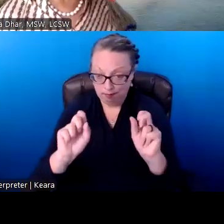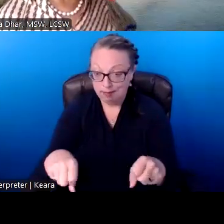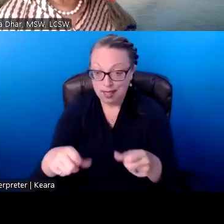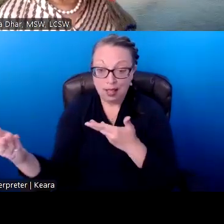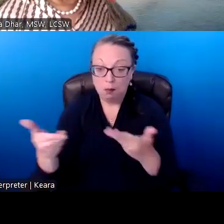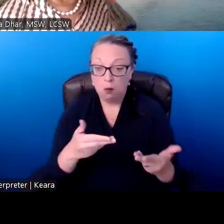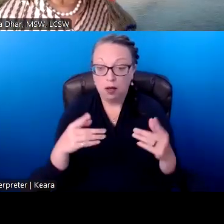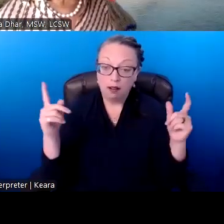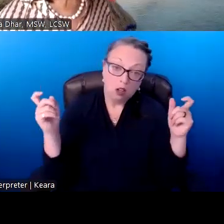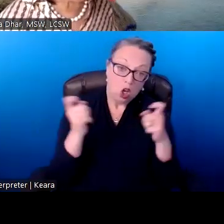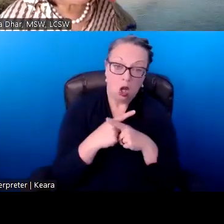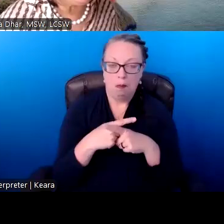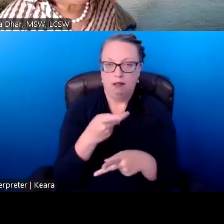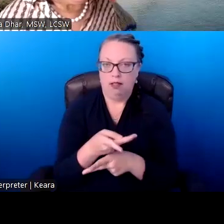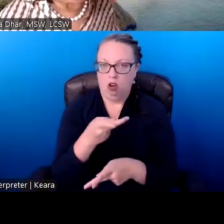complex care